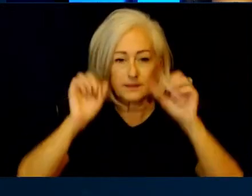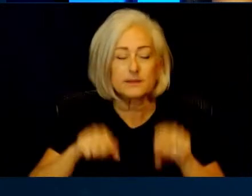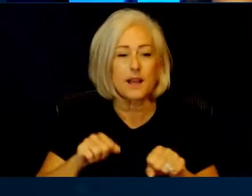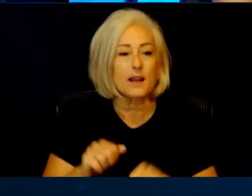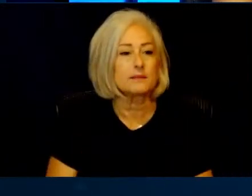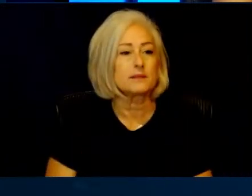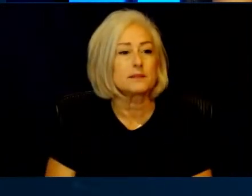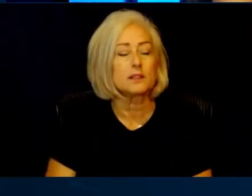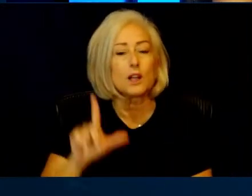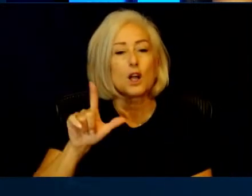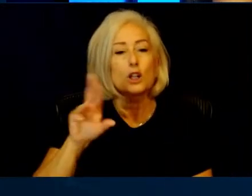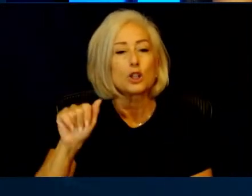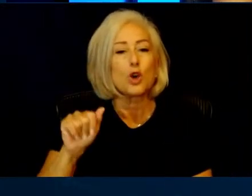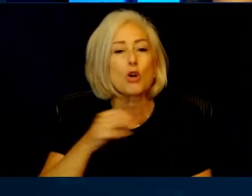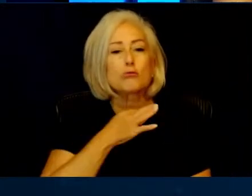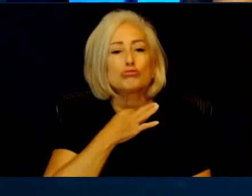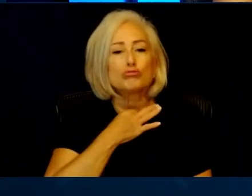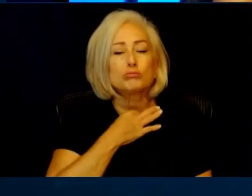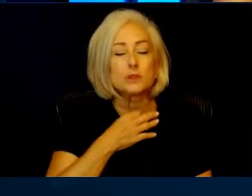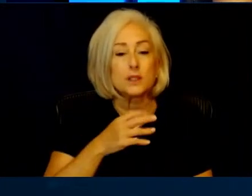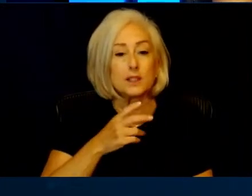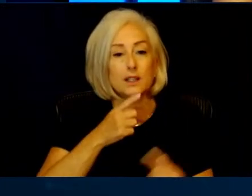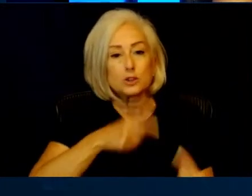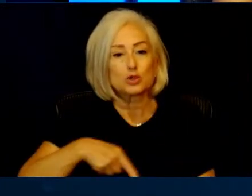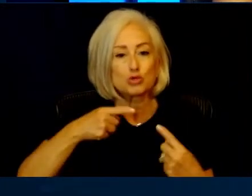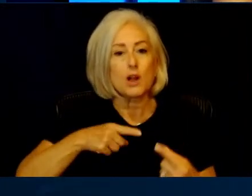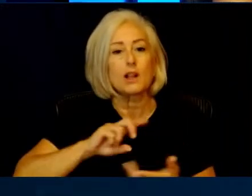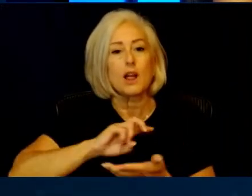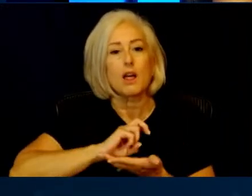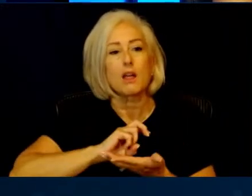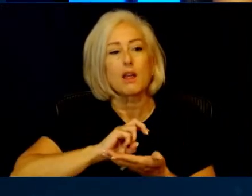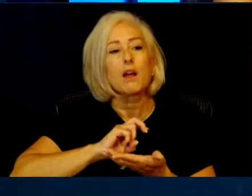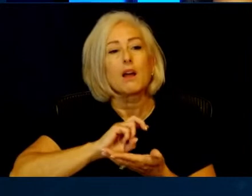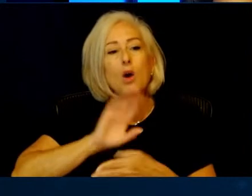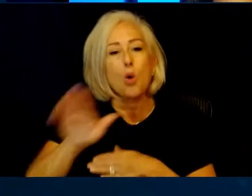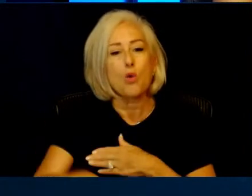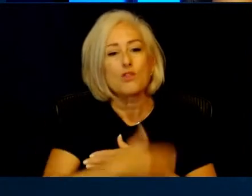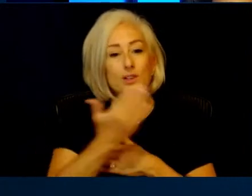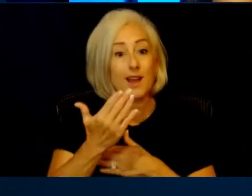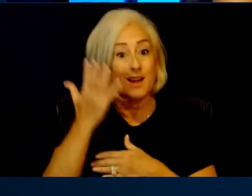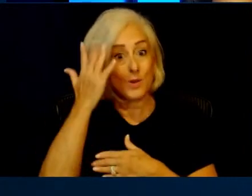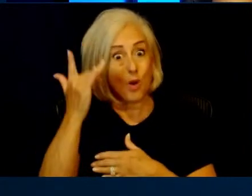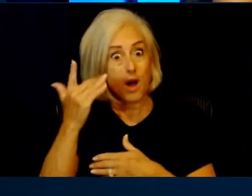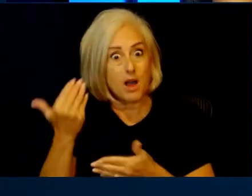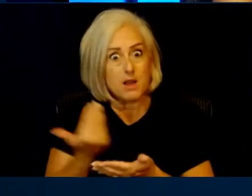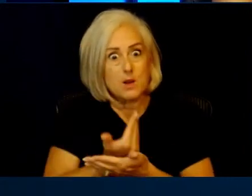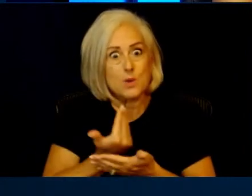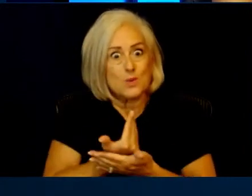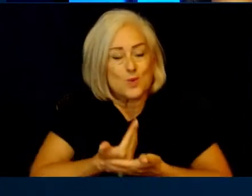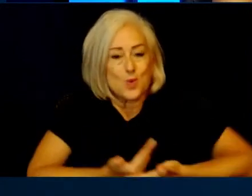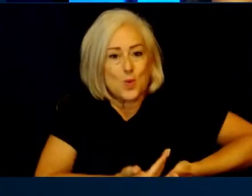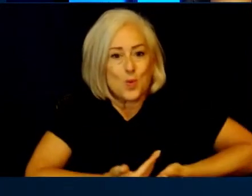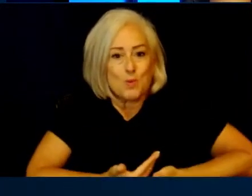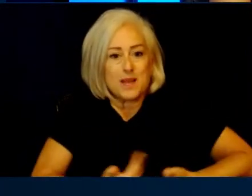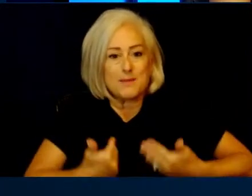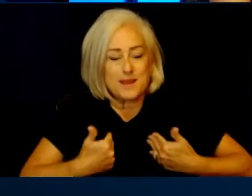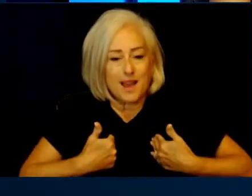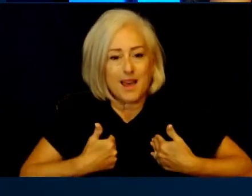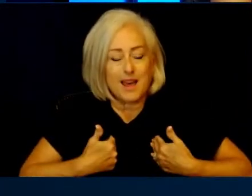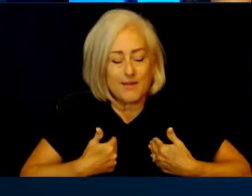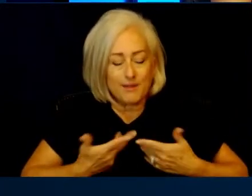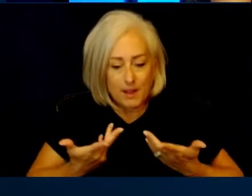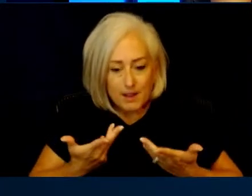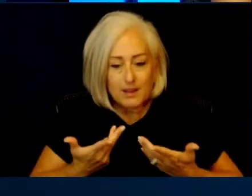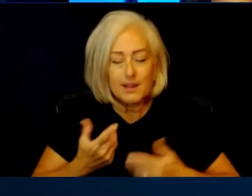she's struggling to get a good night's sleep with her newborn, which everyone who's ever had a newborn can relate to that. She says they always say sleep when the